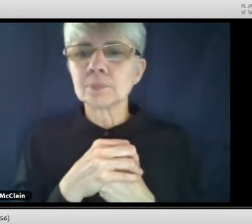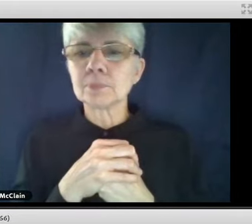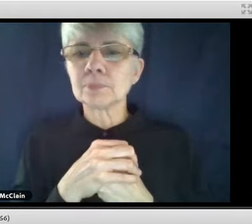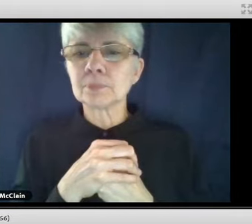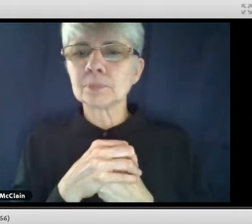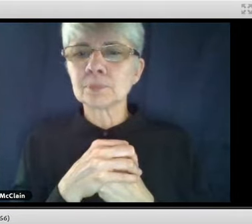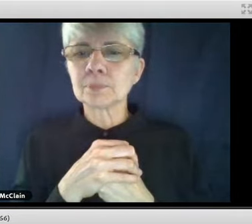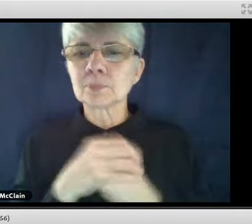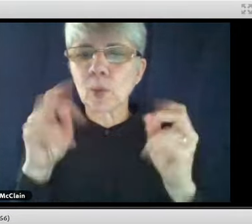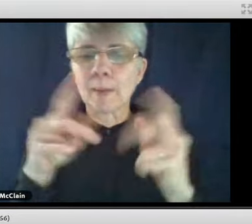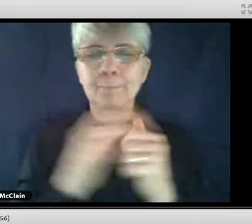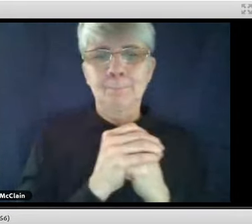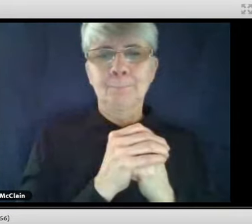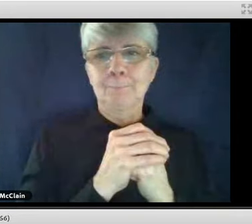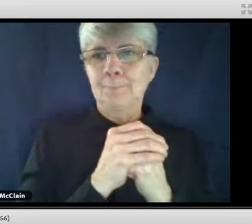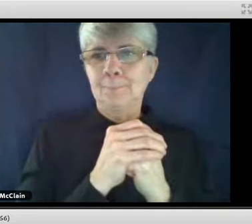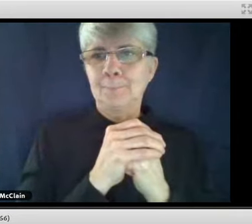Okay.